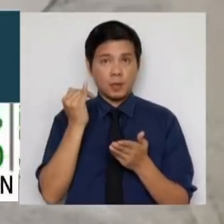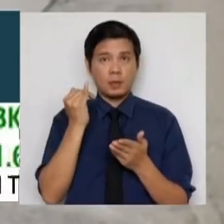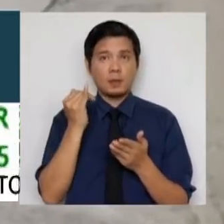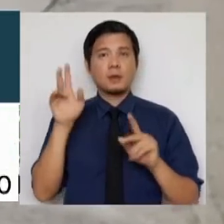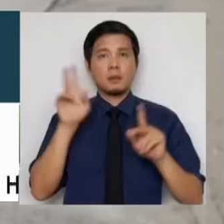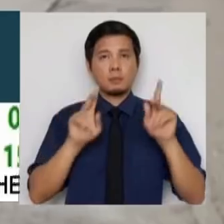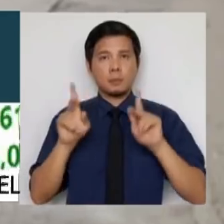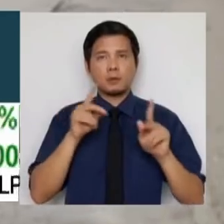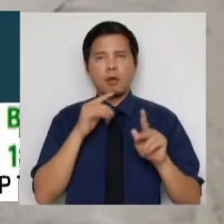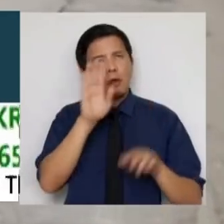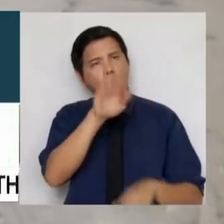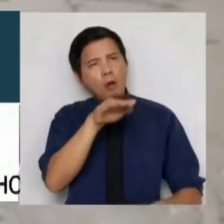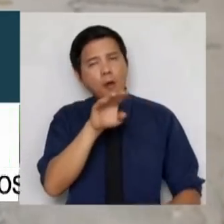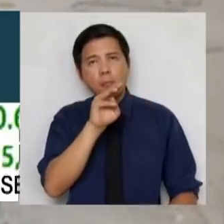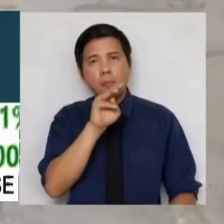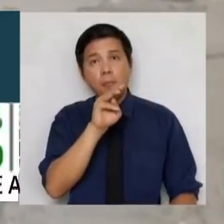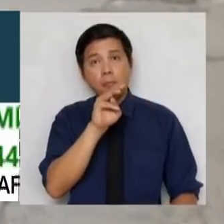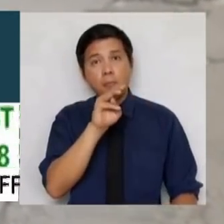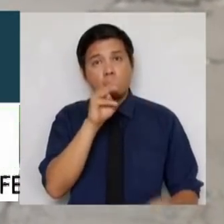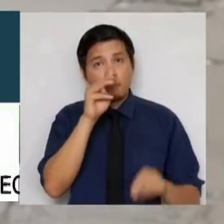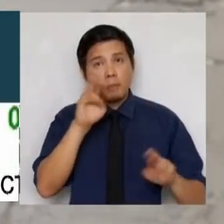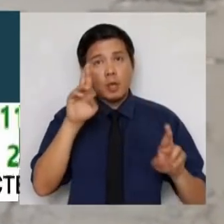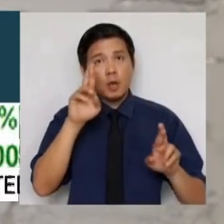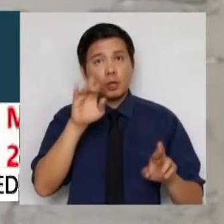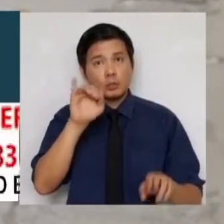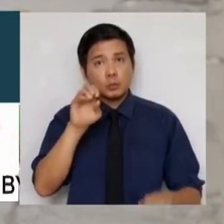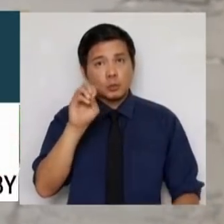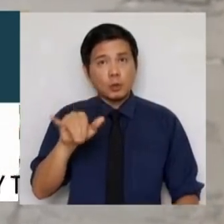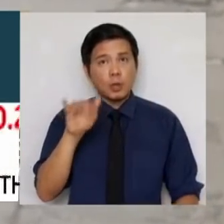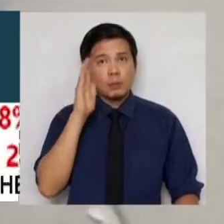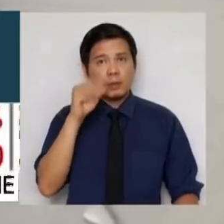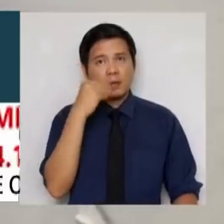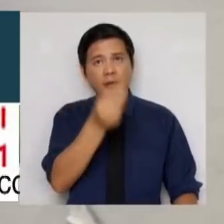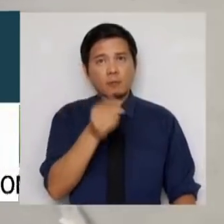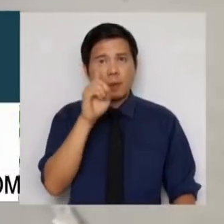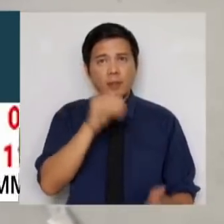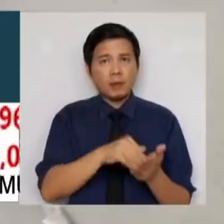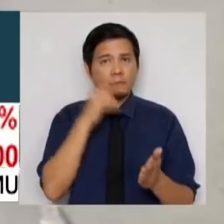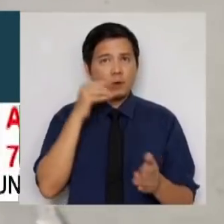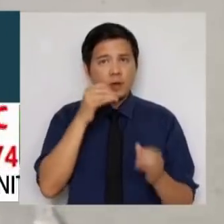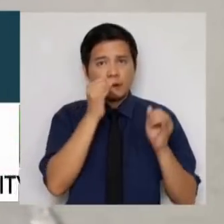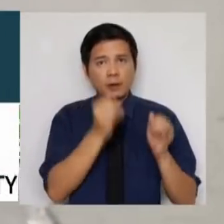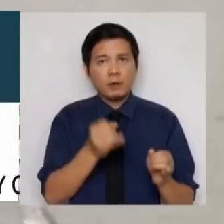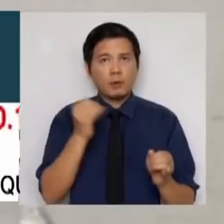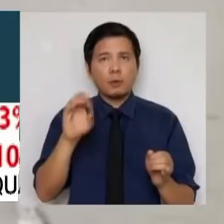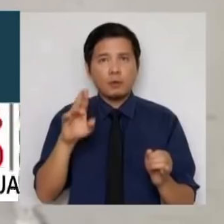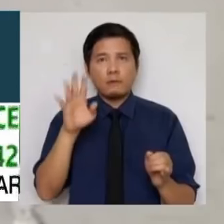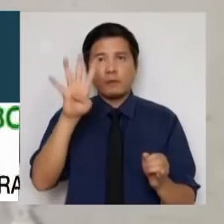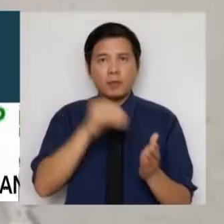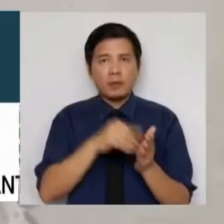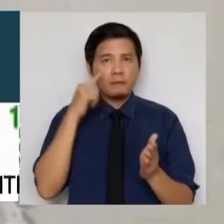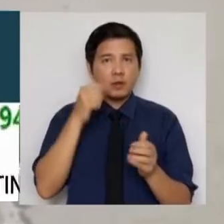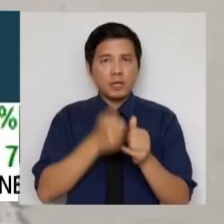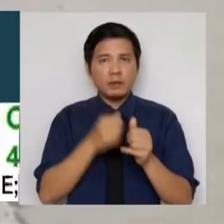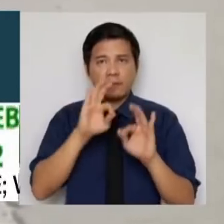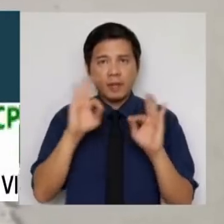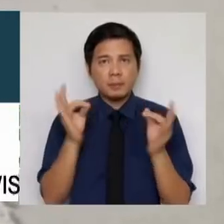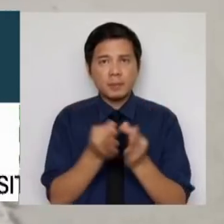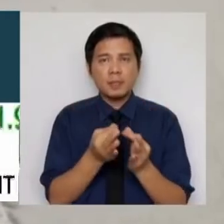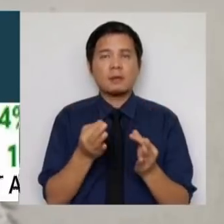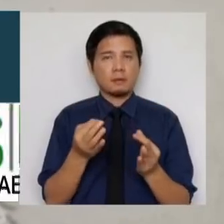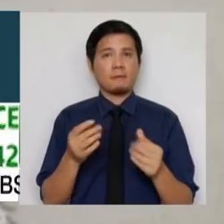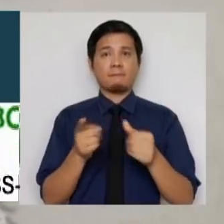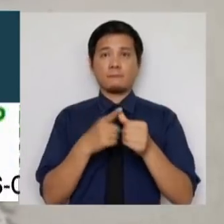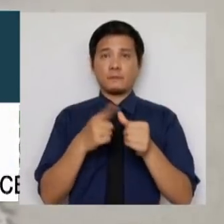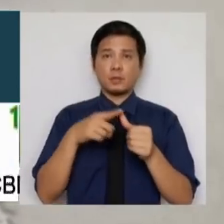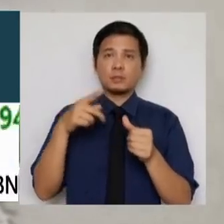you going to augment the 1,000 per individual or the 4,000 per family, I say let us first try to make the